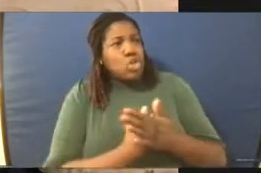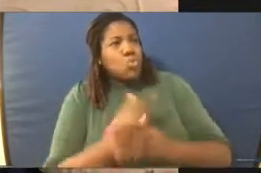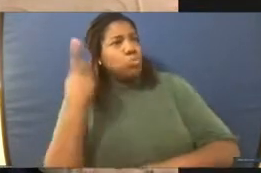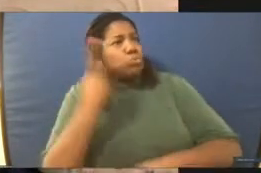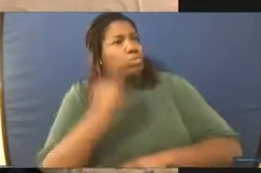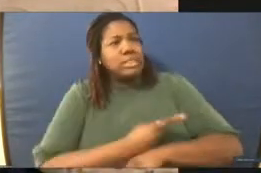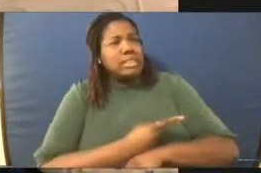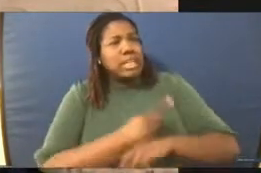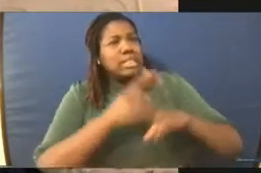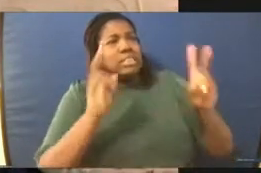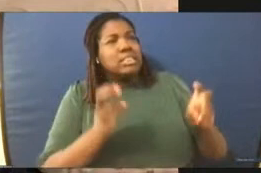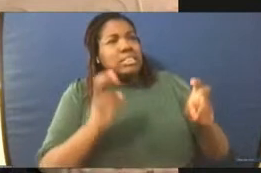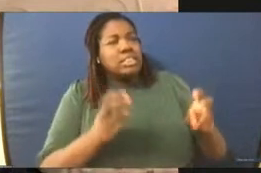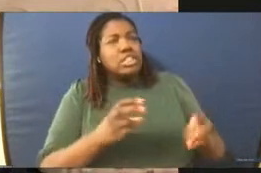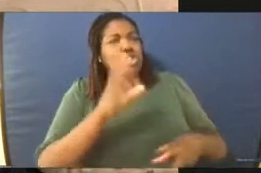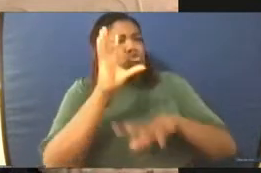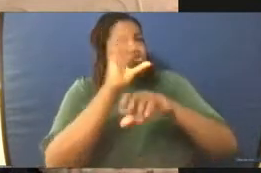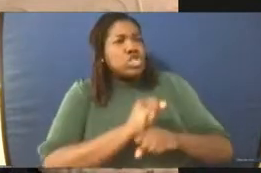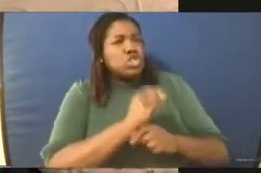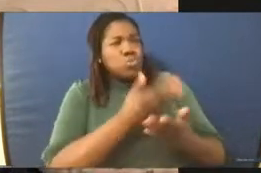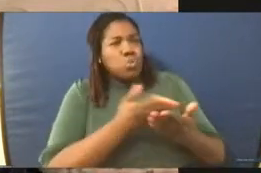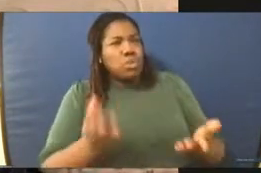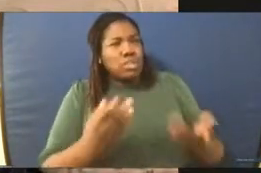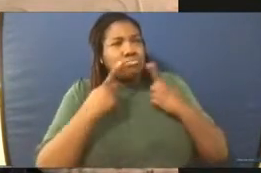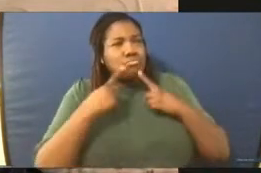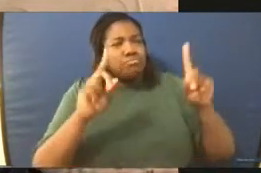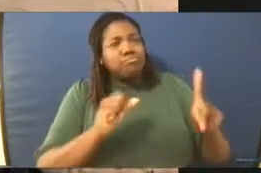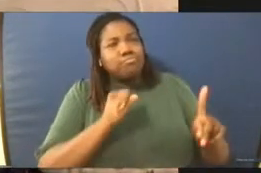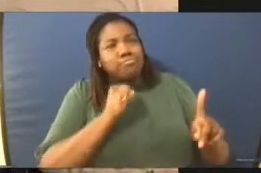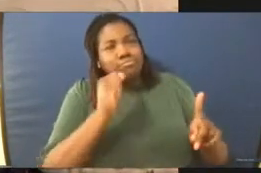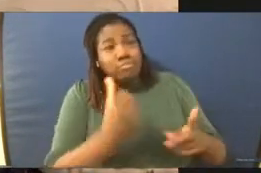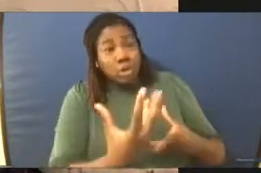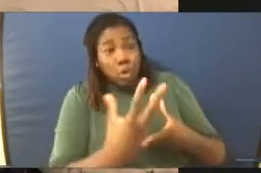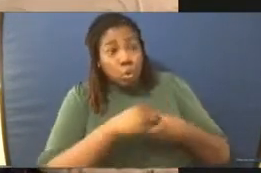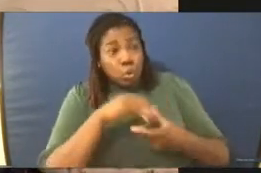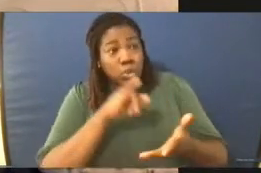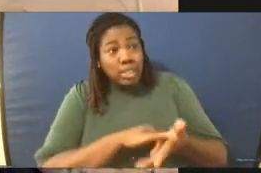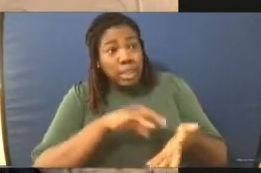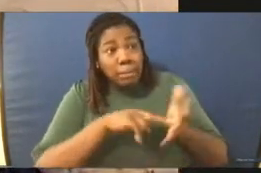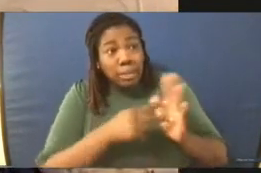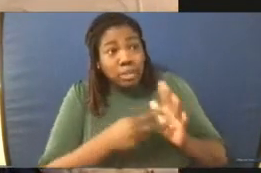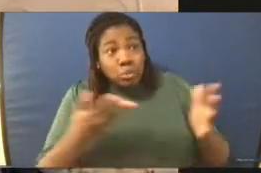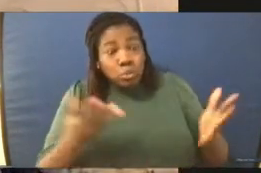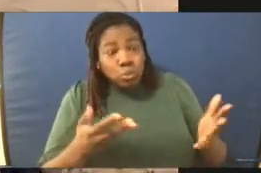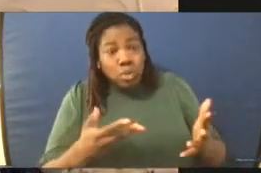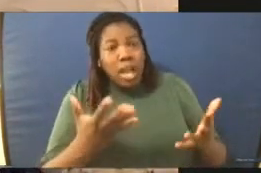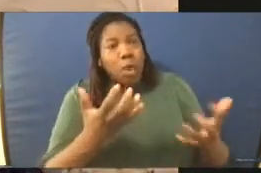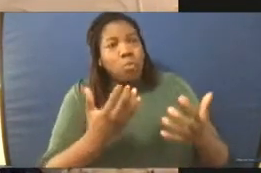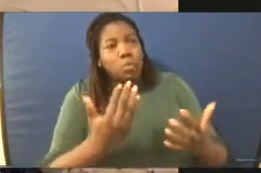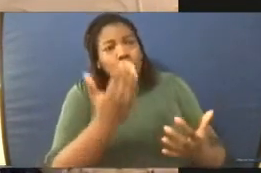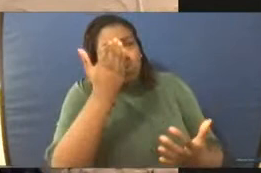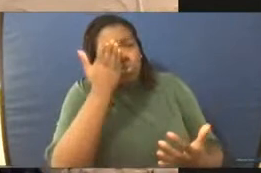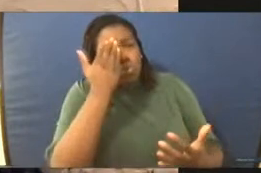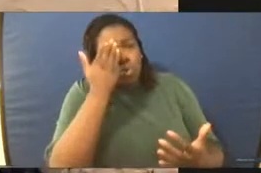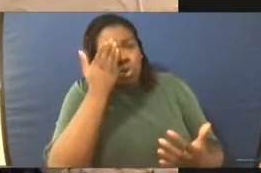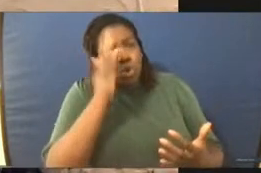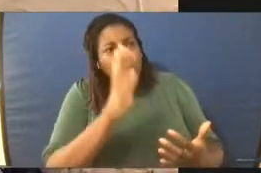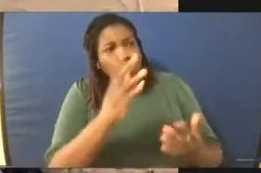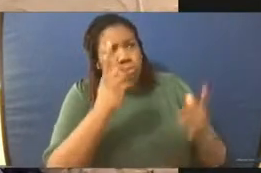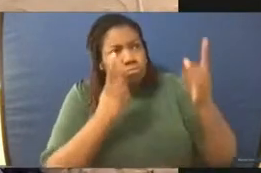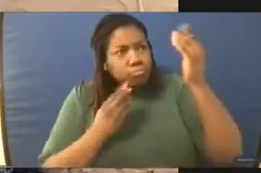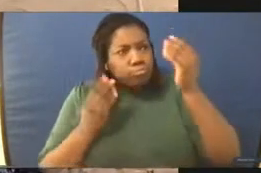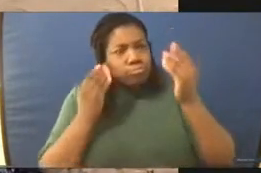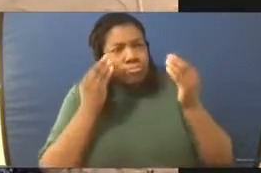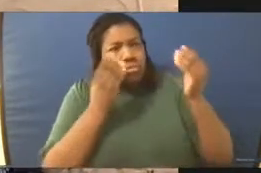is not working. Well, part of the new day needs to be, and I want to know what your thoughts on this, what are some of